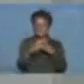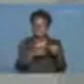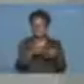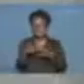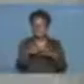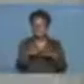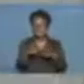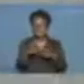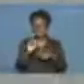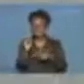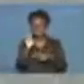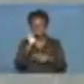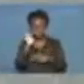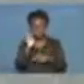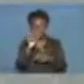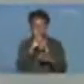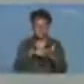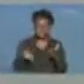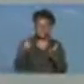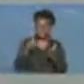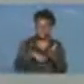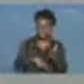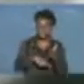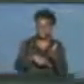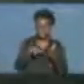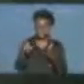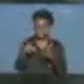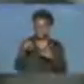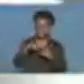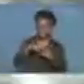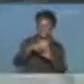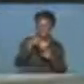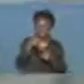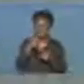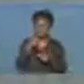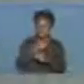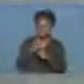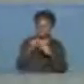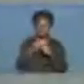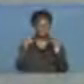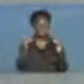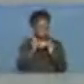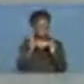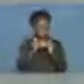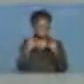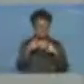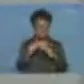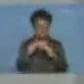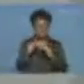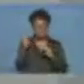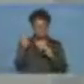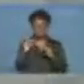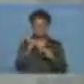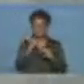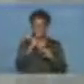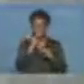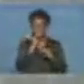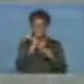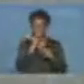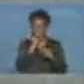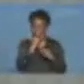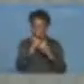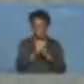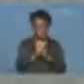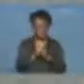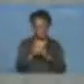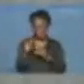dismissed Gibson's constitutional application, claiming that his right to a fair trial had been violated. Now, the fact that DeSeal had not filed any